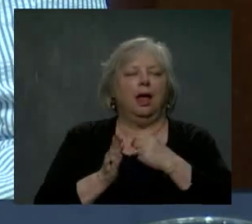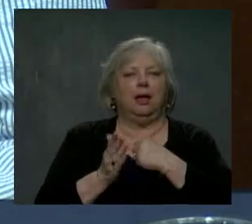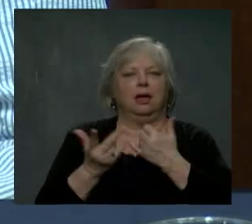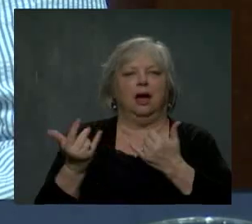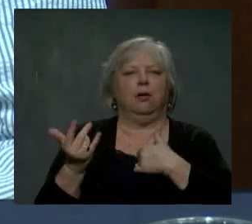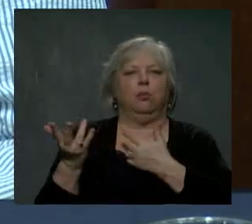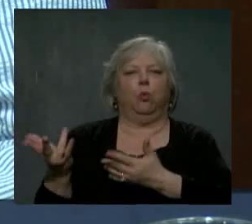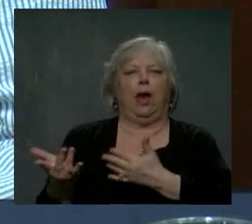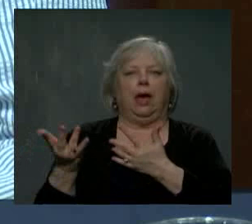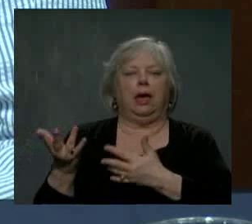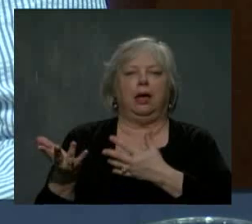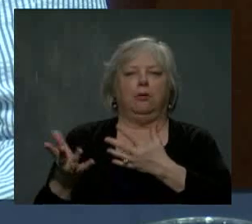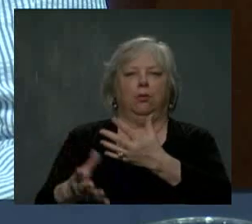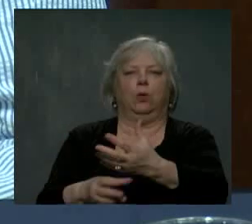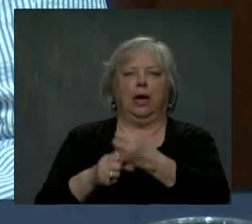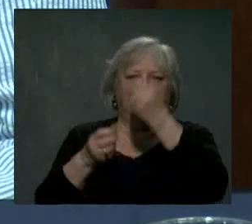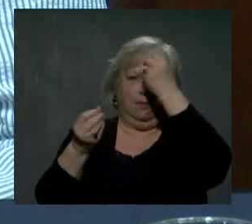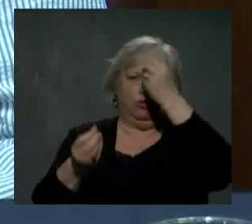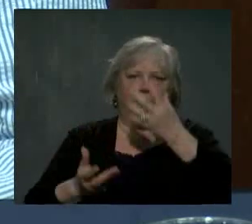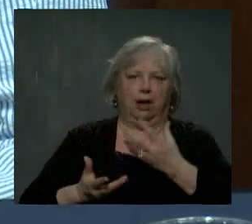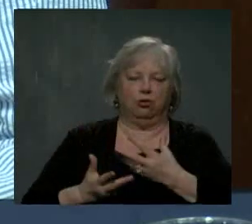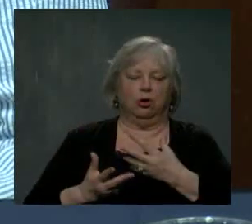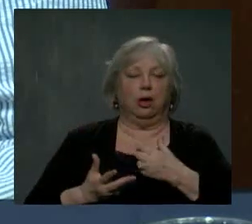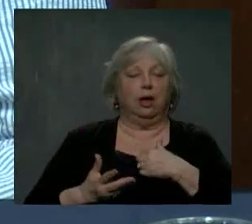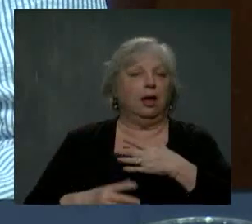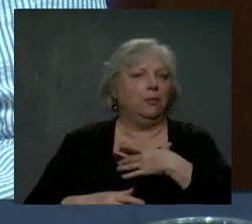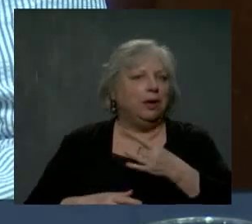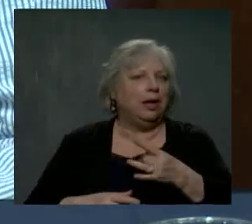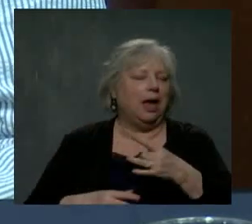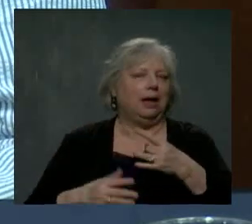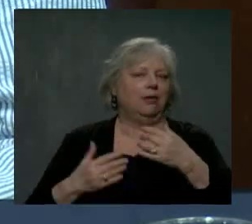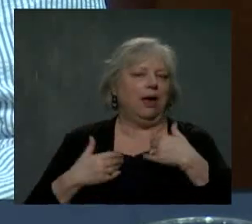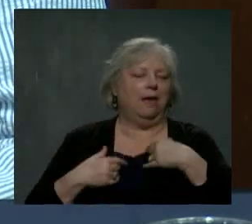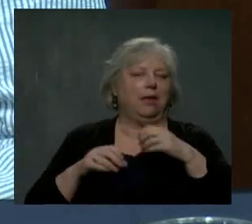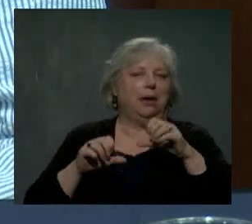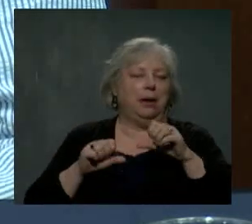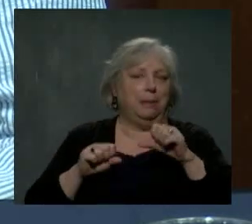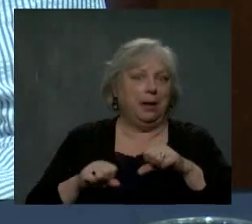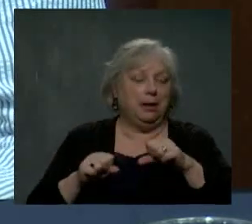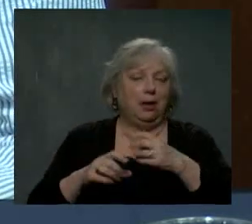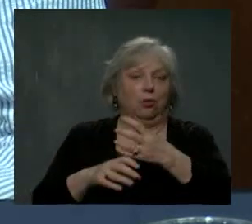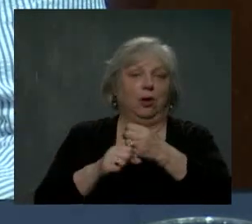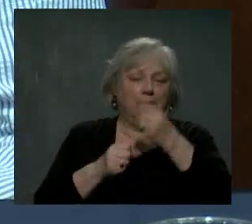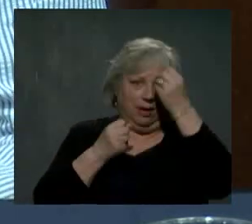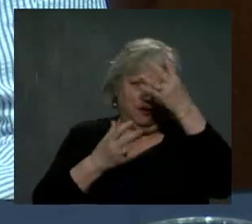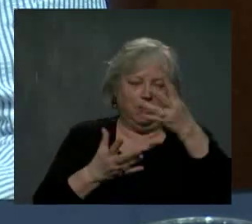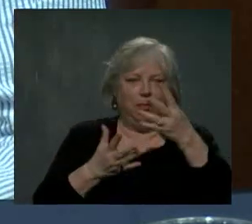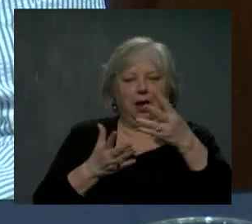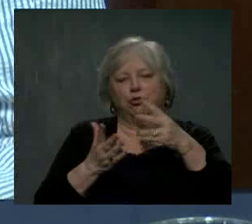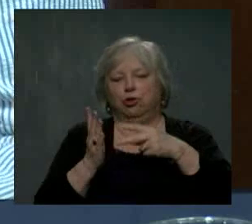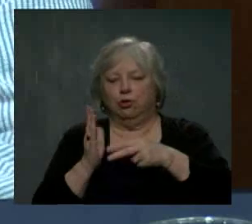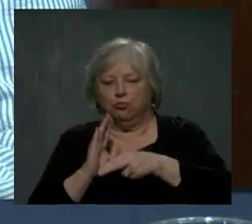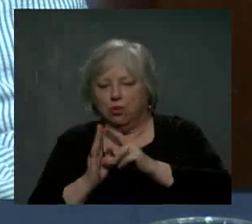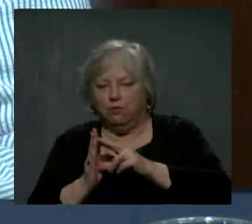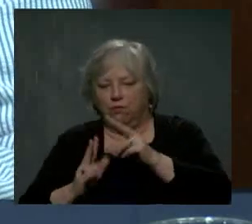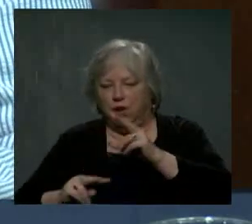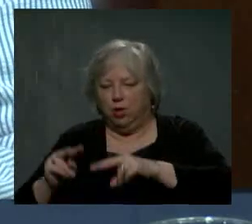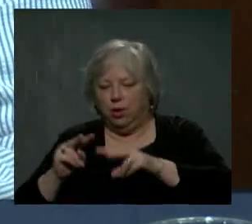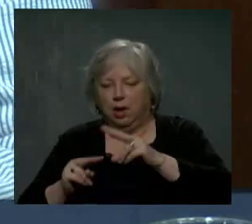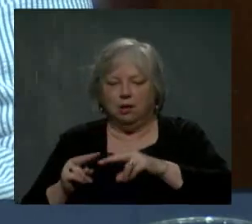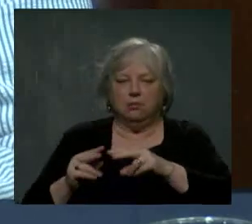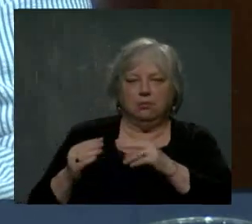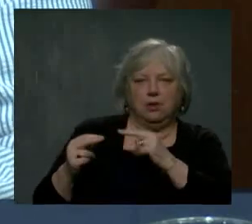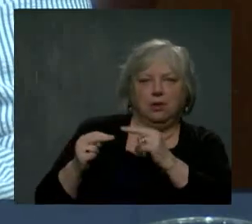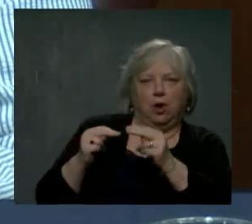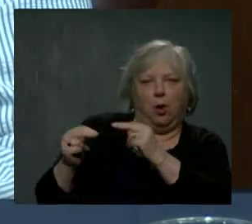some information from him. And I would like to have the ability to get that information, review it, and sort of negotiate and probably not do